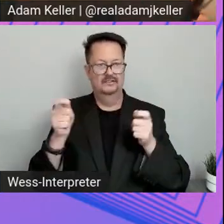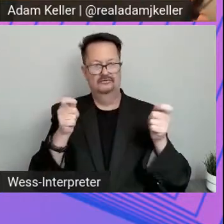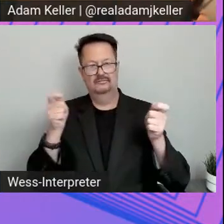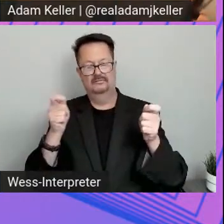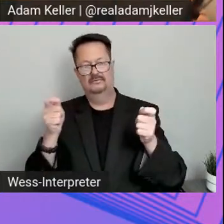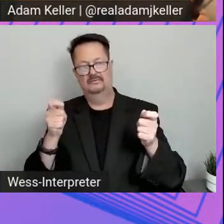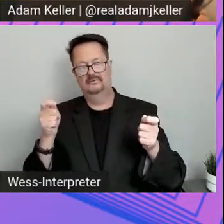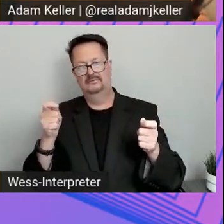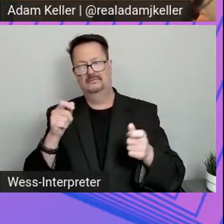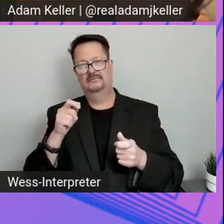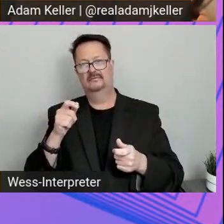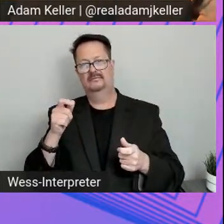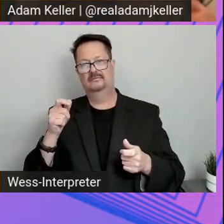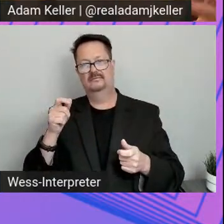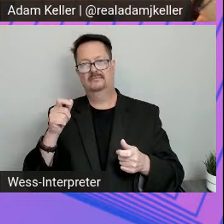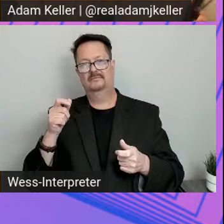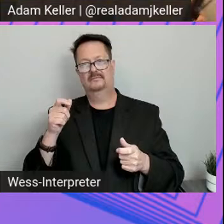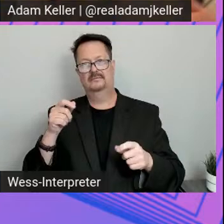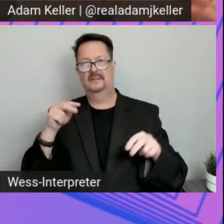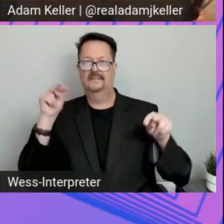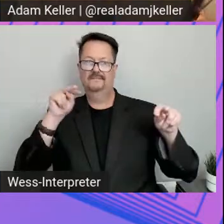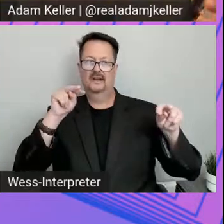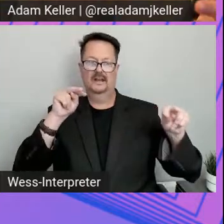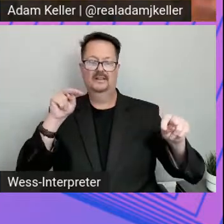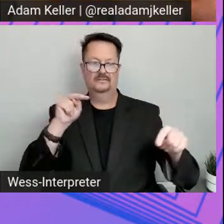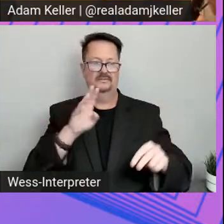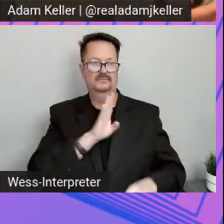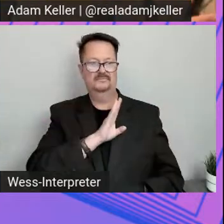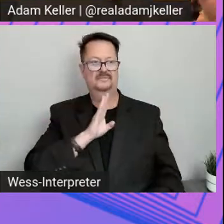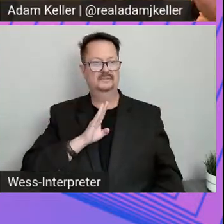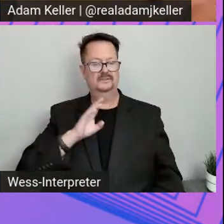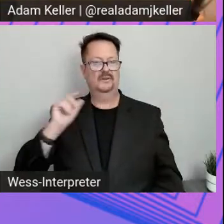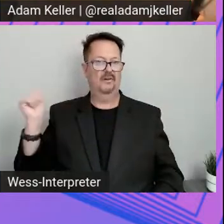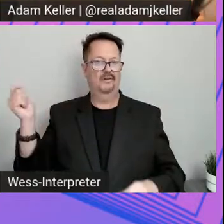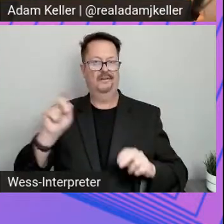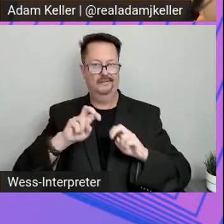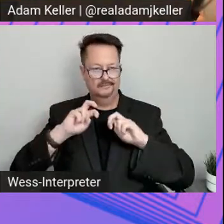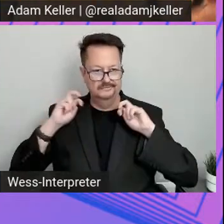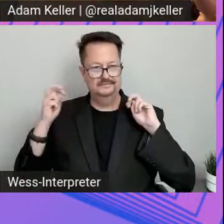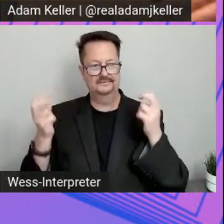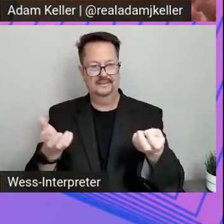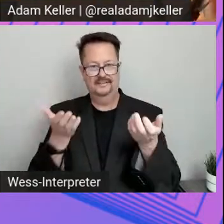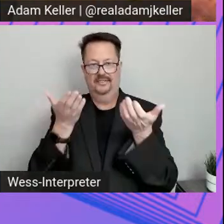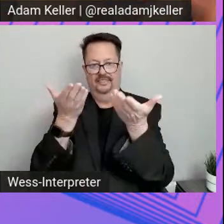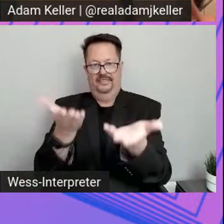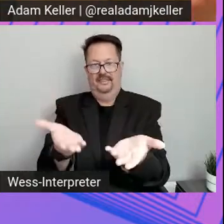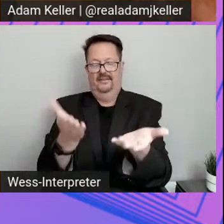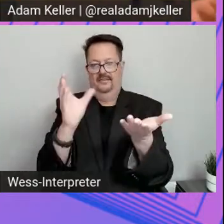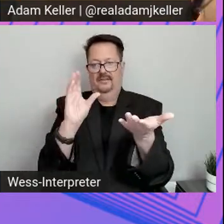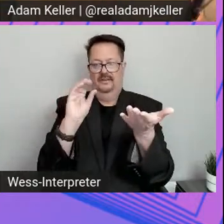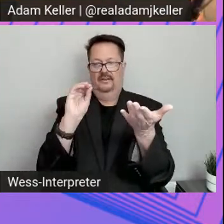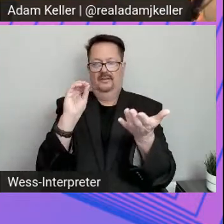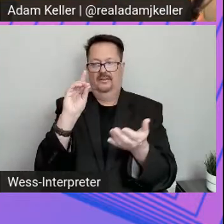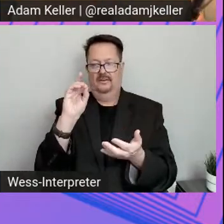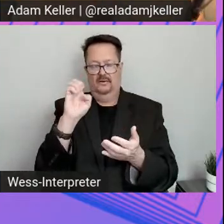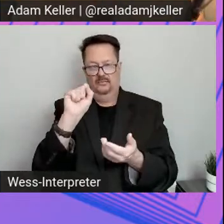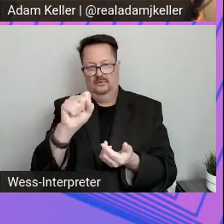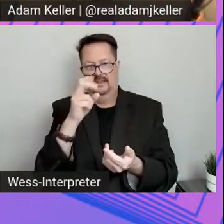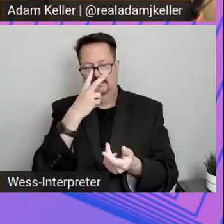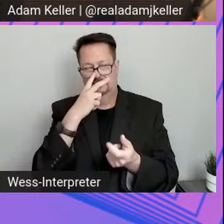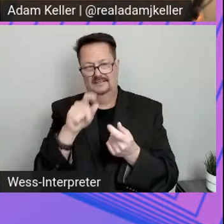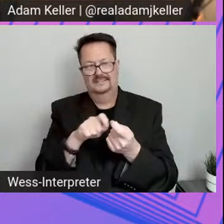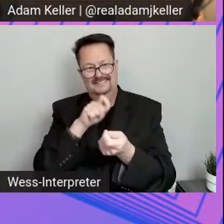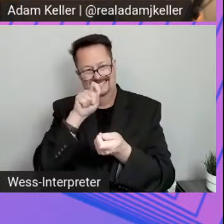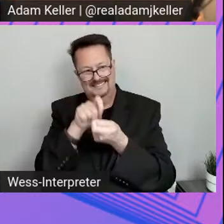of proposed changes and tries to discuss it. It's there, it's in code. You can see exactly what the intent is,